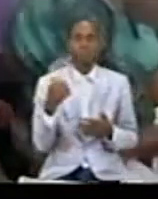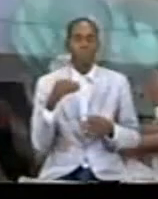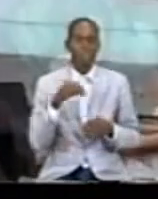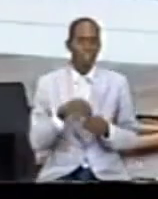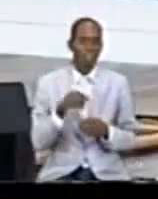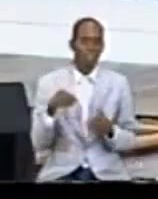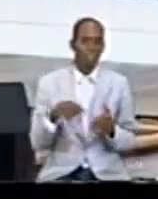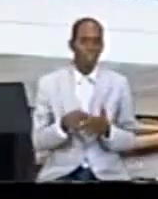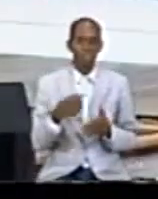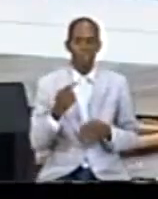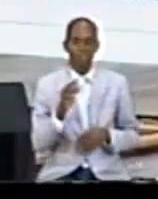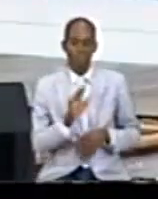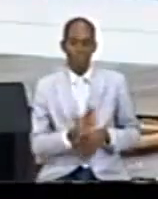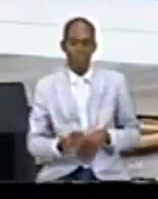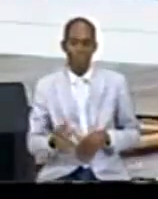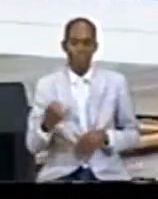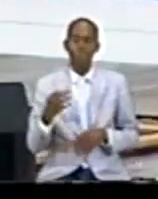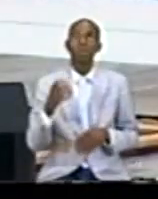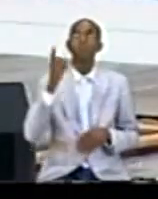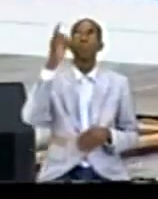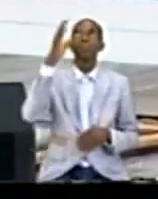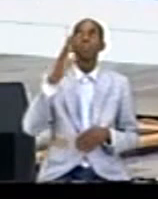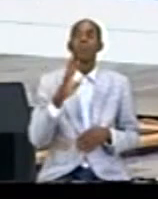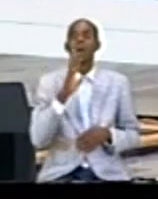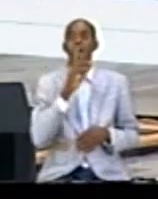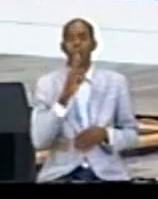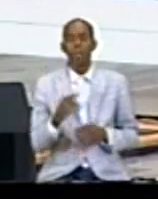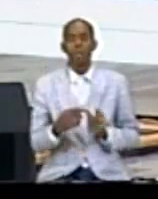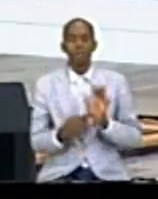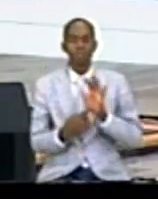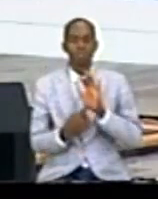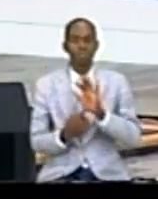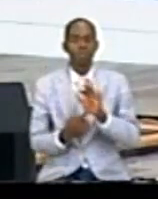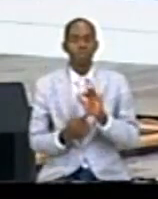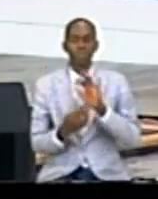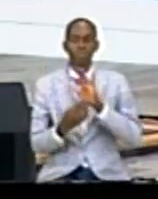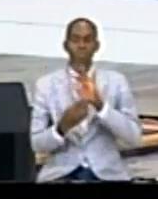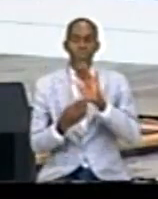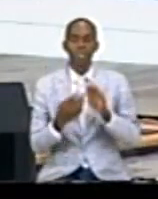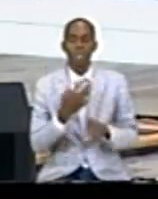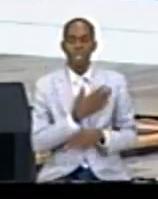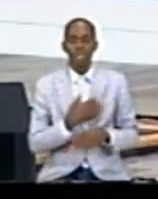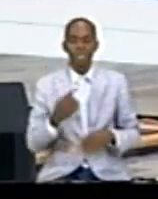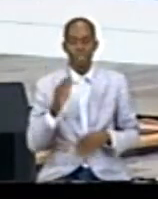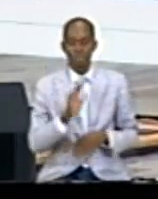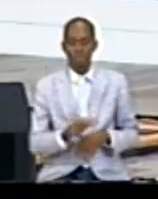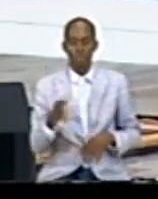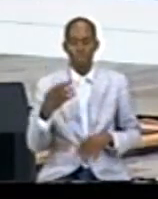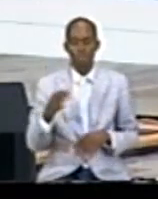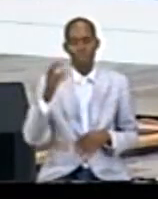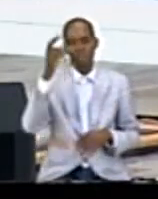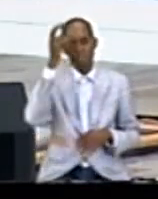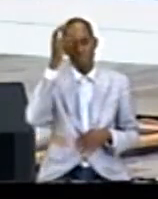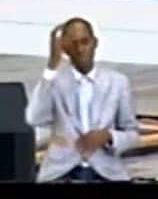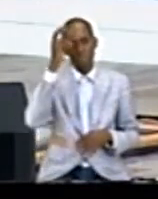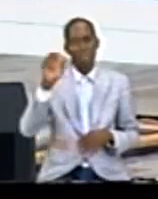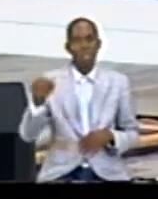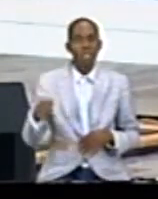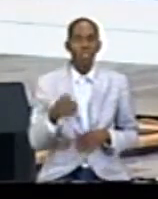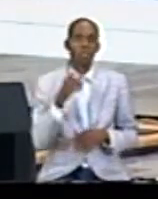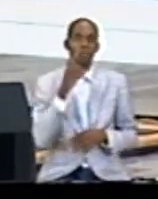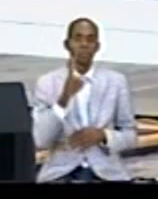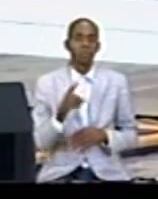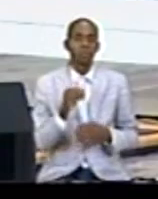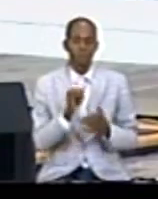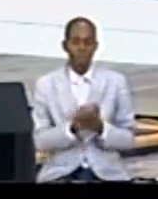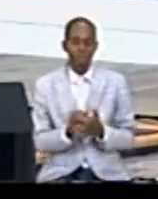of God are manifest, and the children of the devil. Whosoever